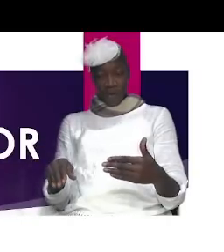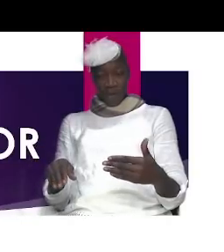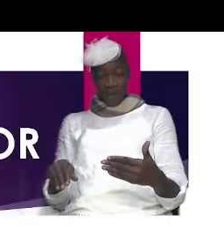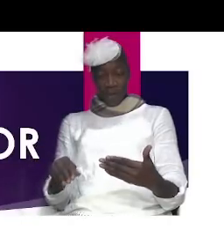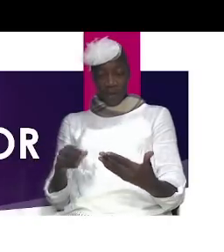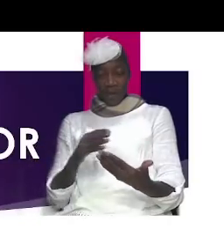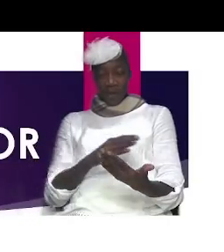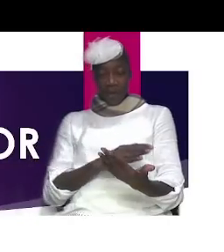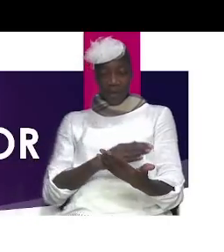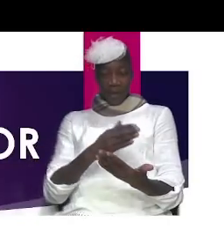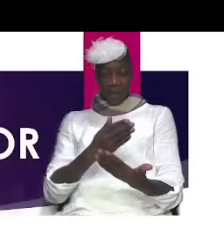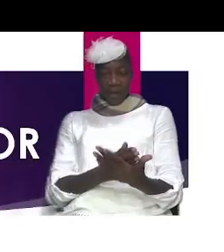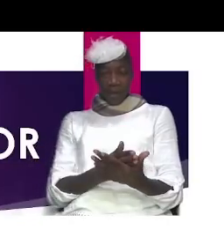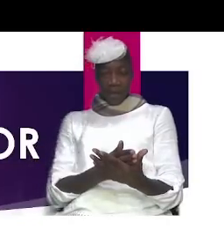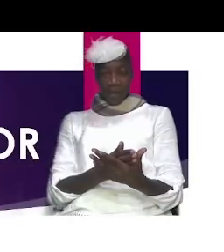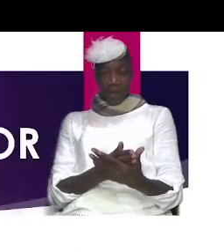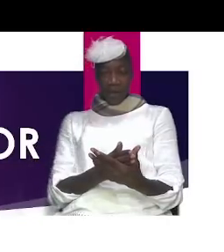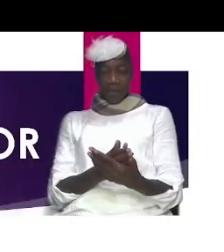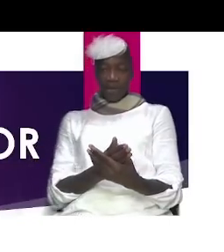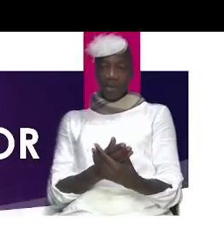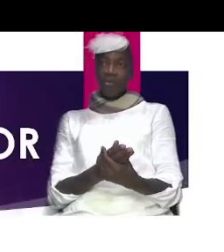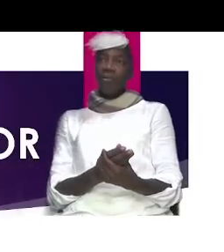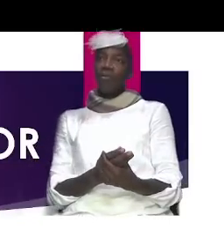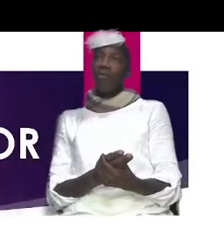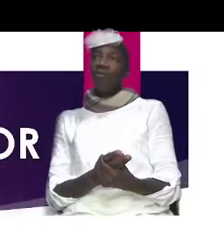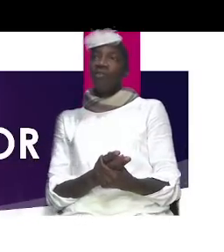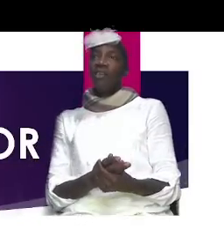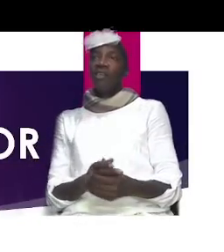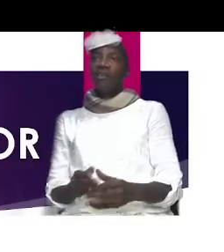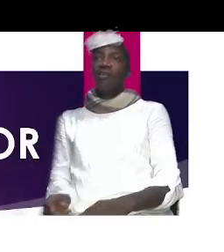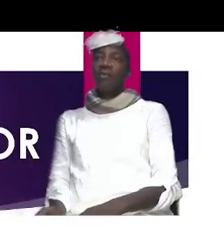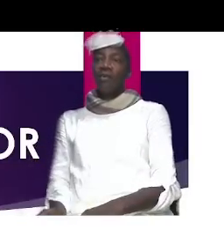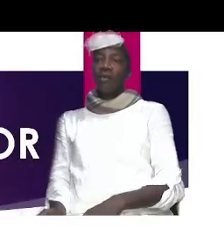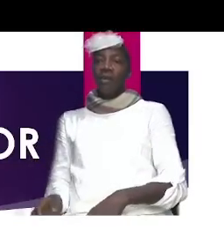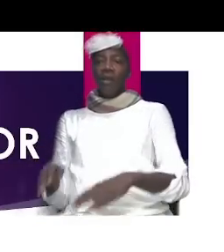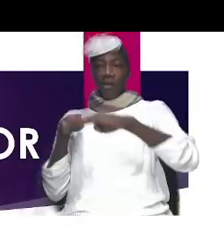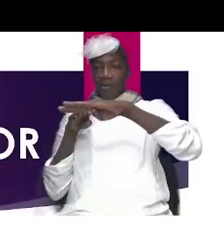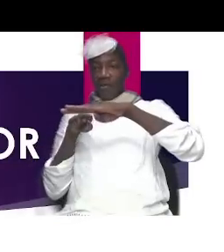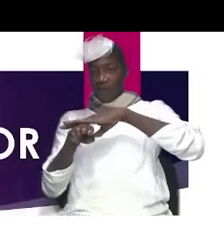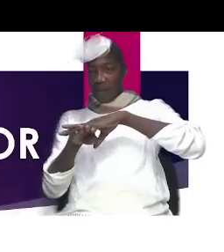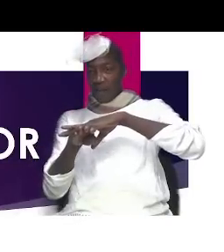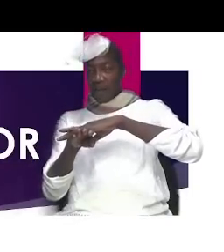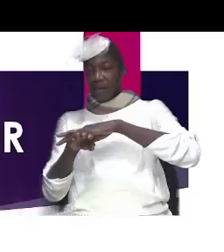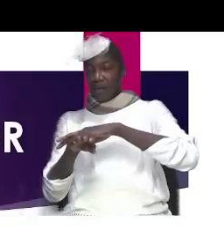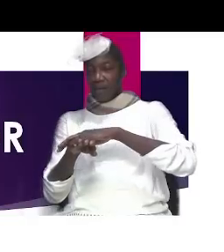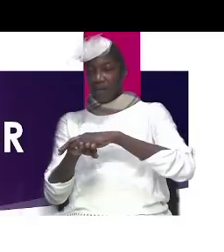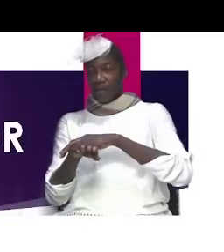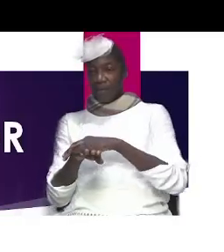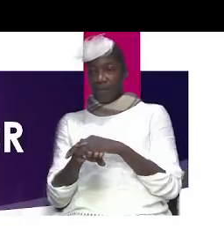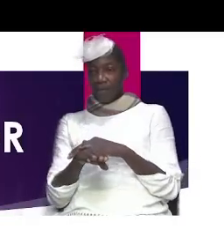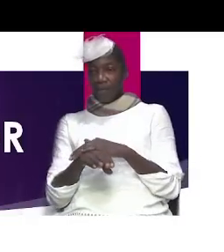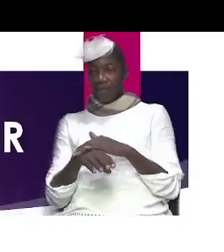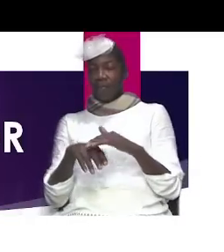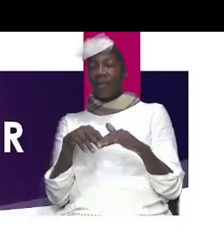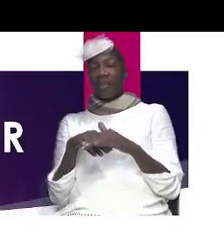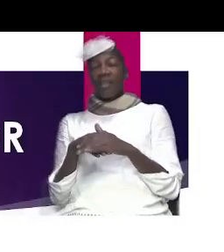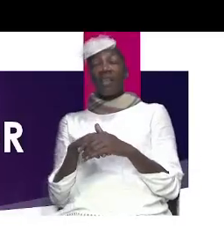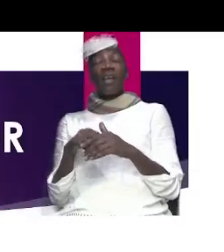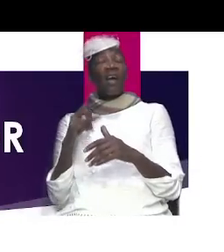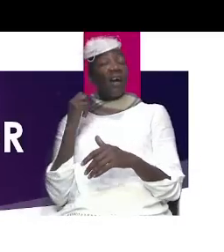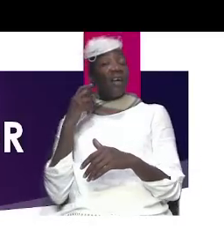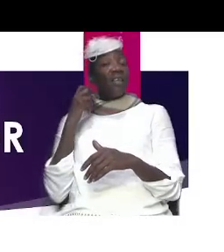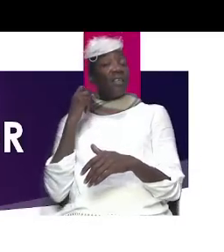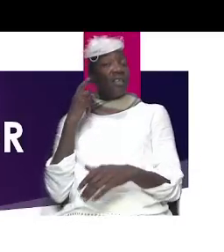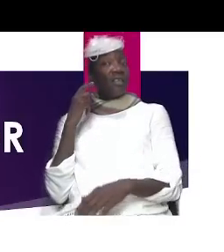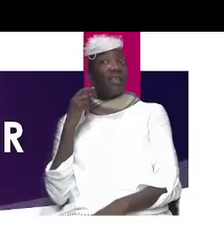in. We are there. We will stand before Him. And that is something that we need to